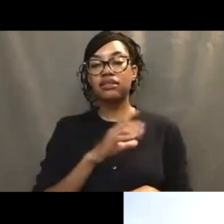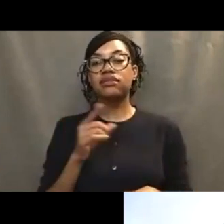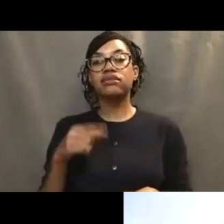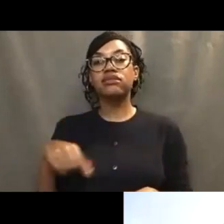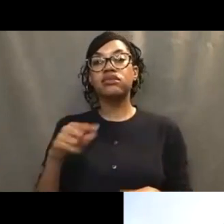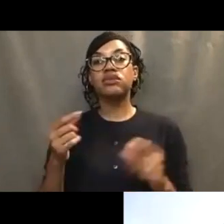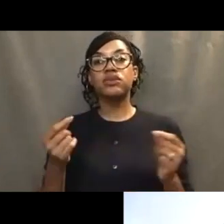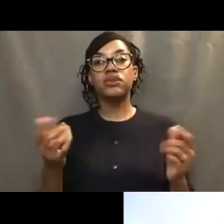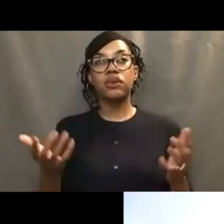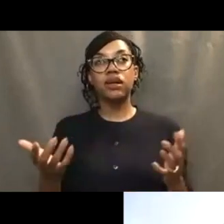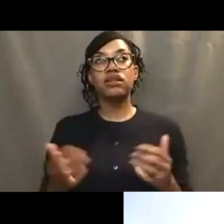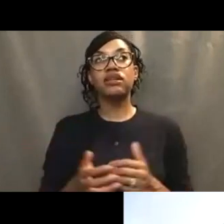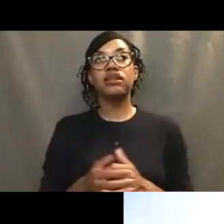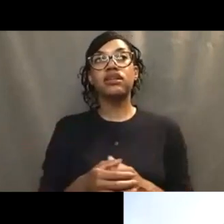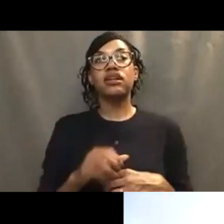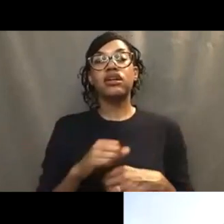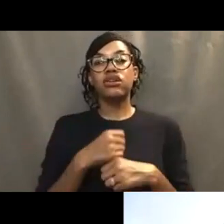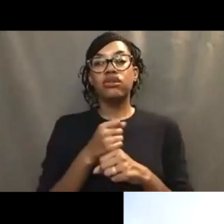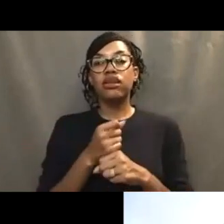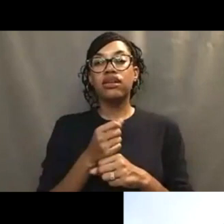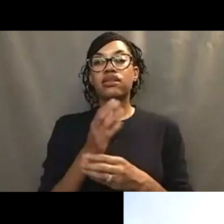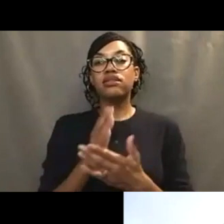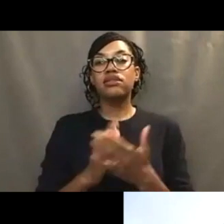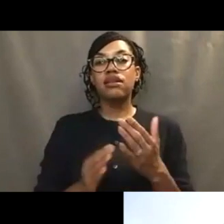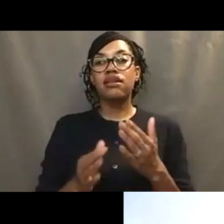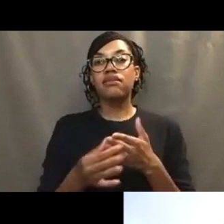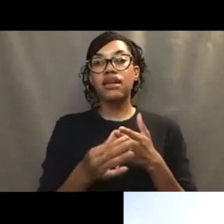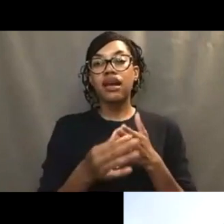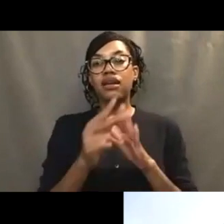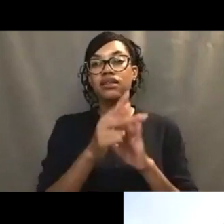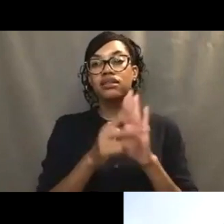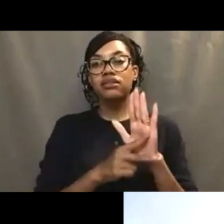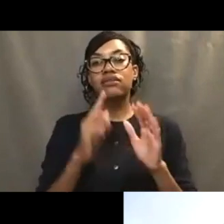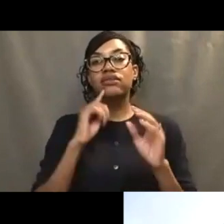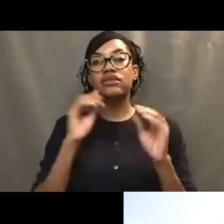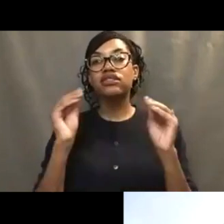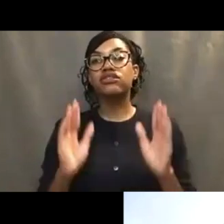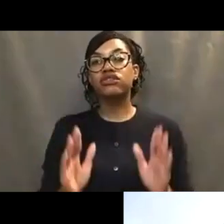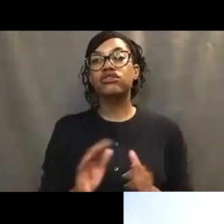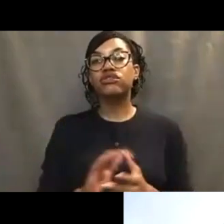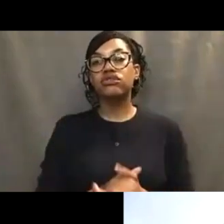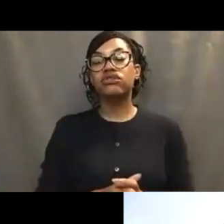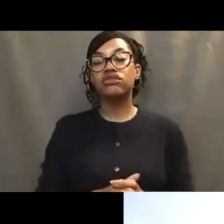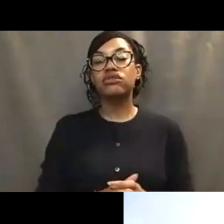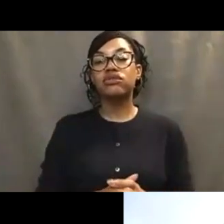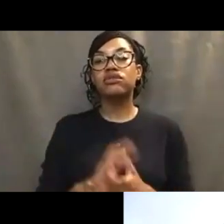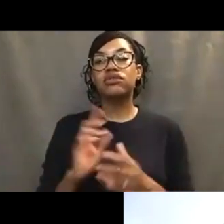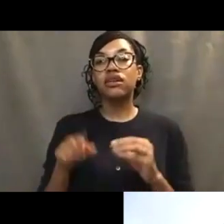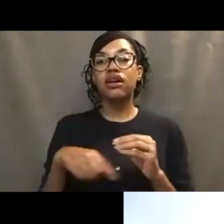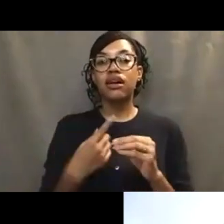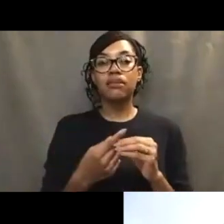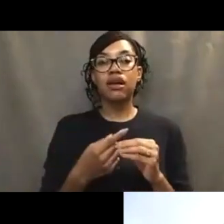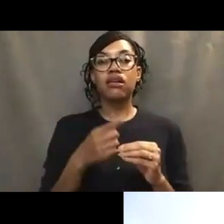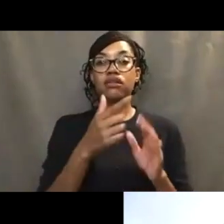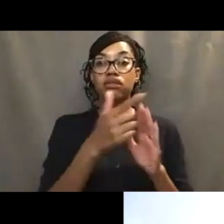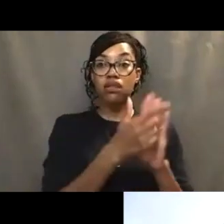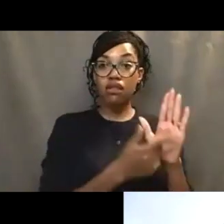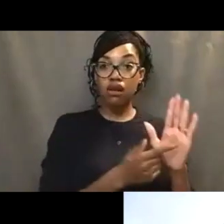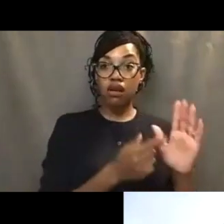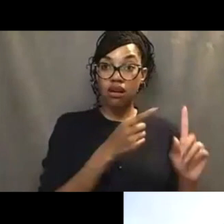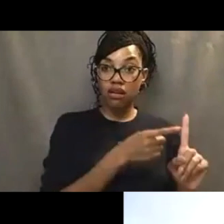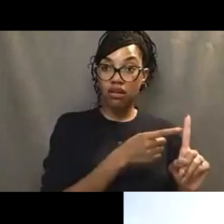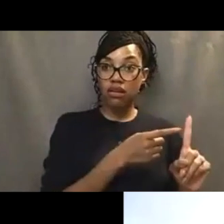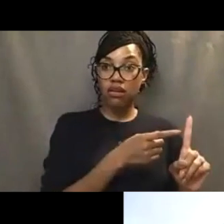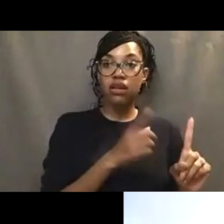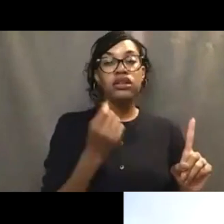on creating some guidance for teachers about what the laws are. And it's not just